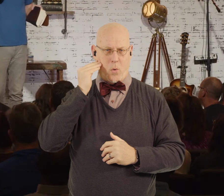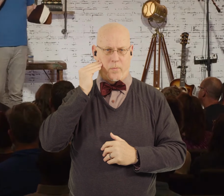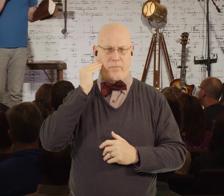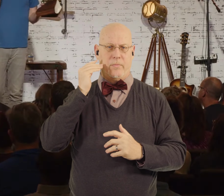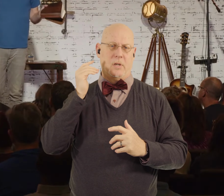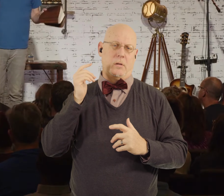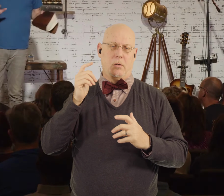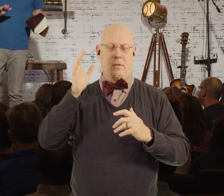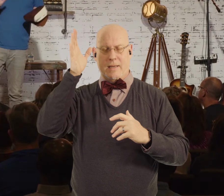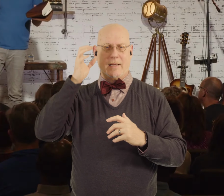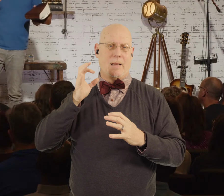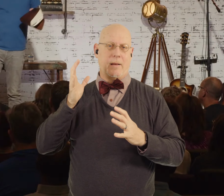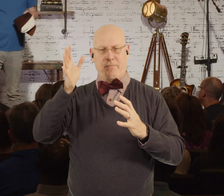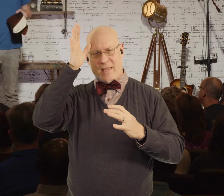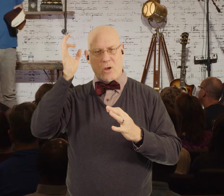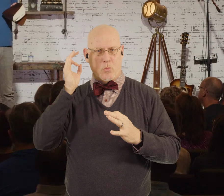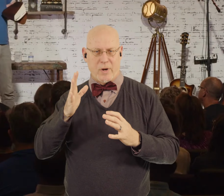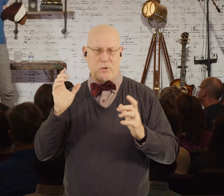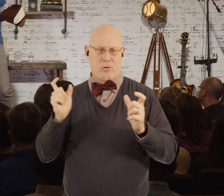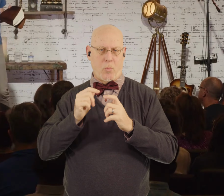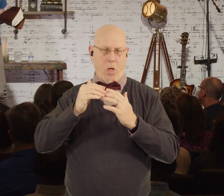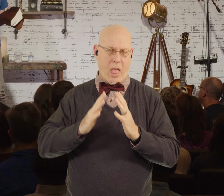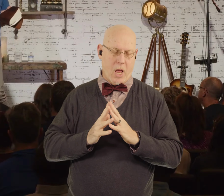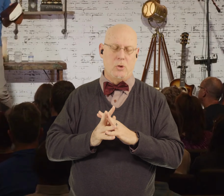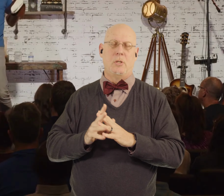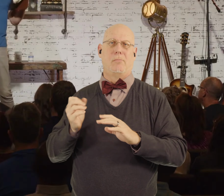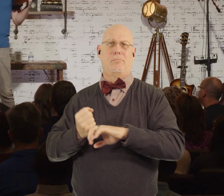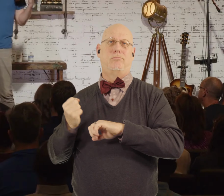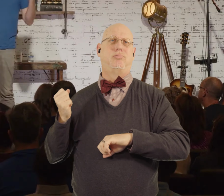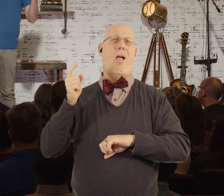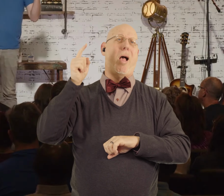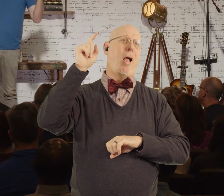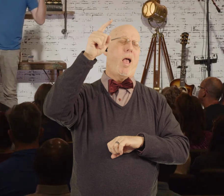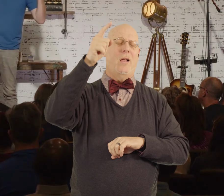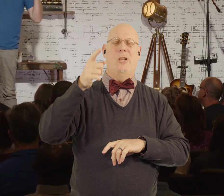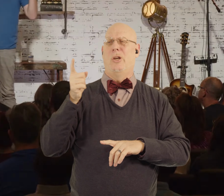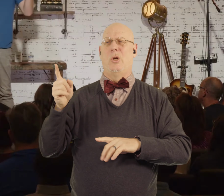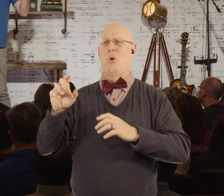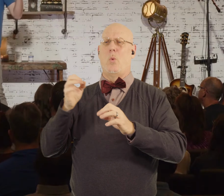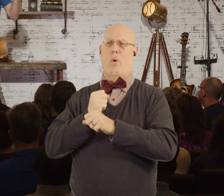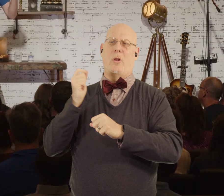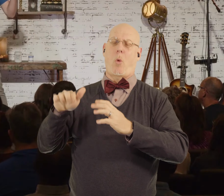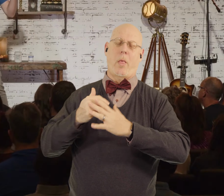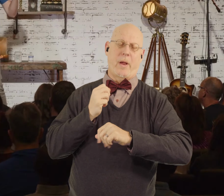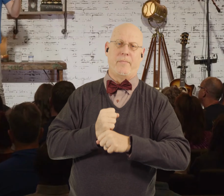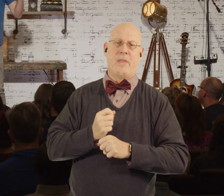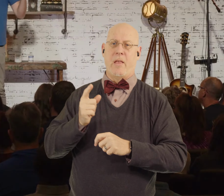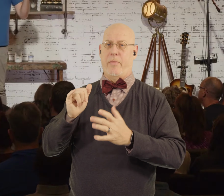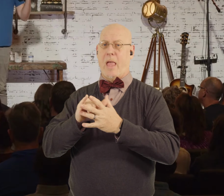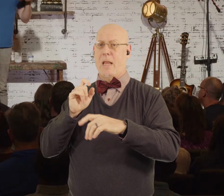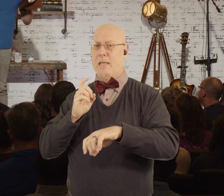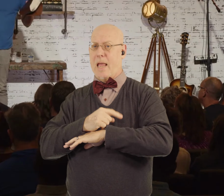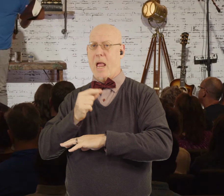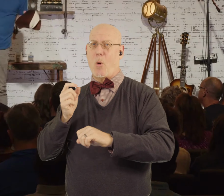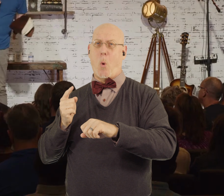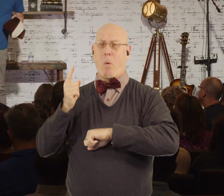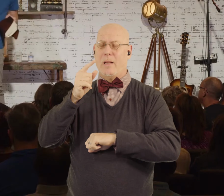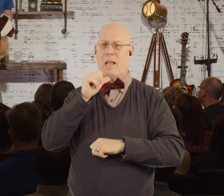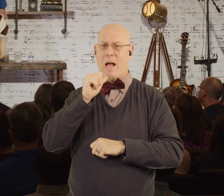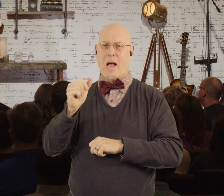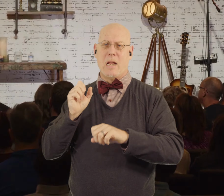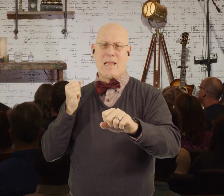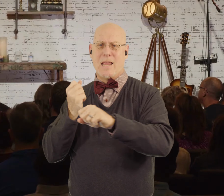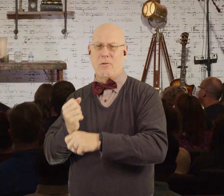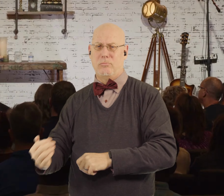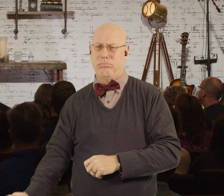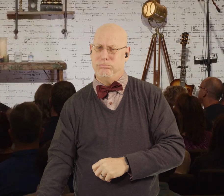top of our home. We had a small home, Baptist preacher, but he could hit it over top of the home, and so we were just like, you win, like you're just all powerful. And but that day, he did not hit it over the